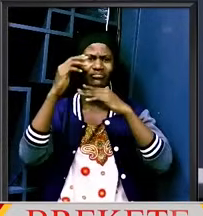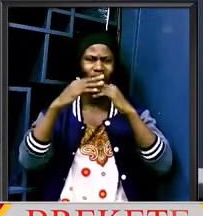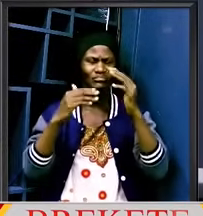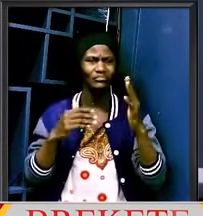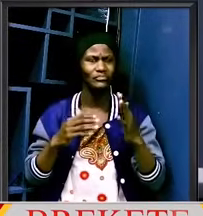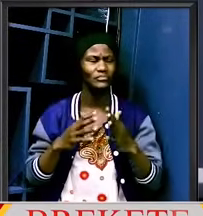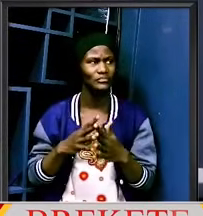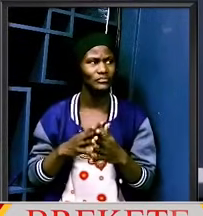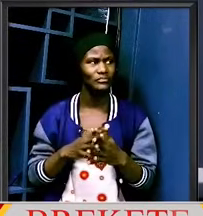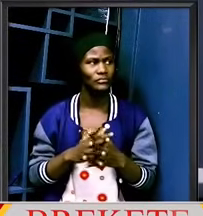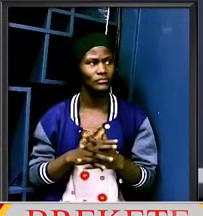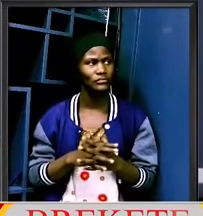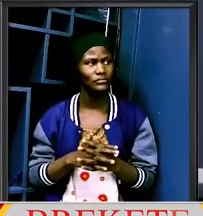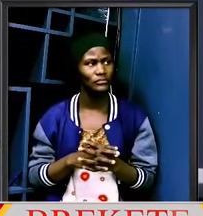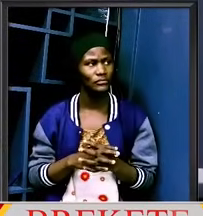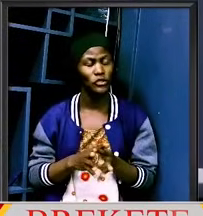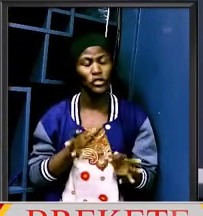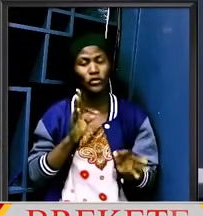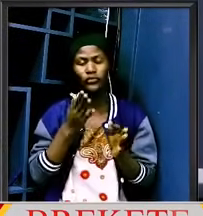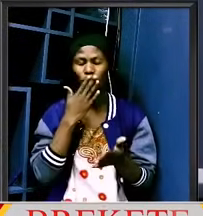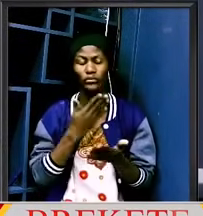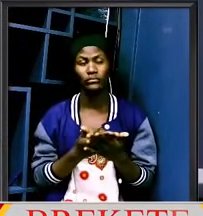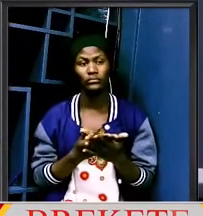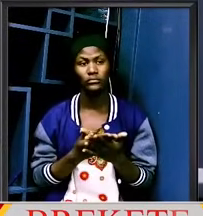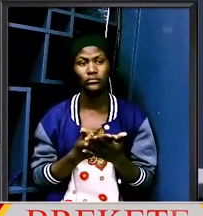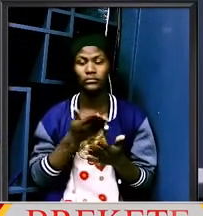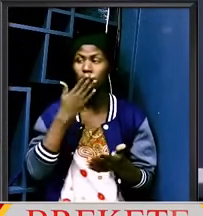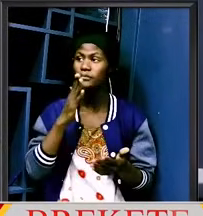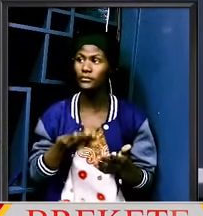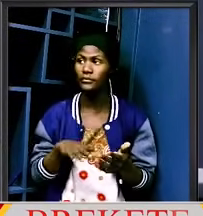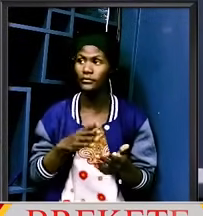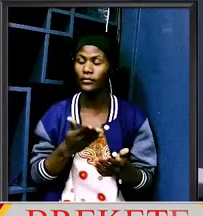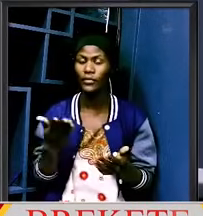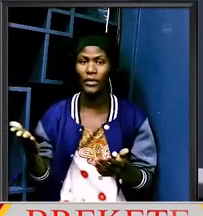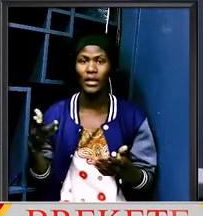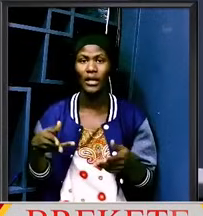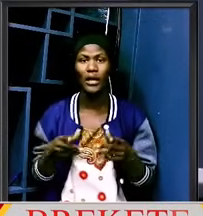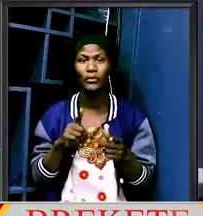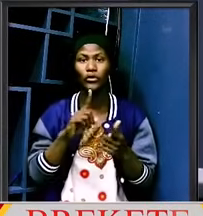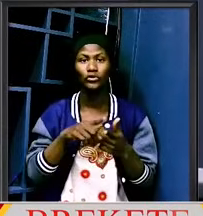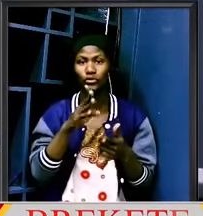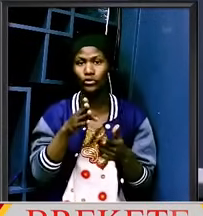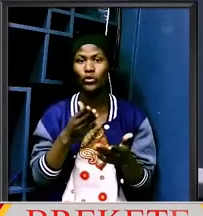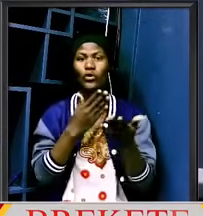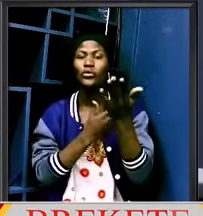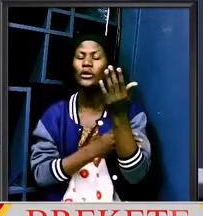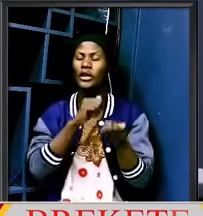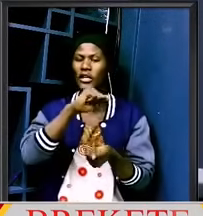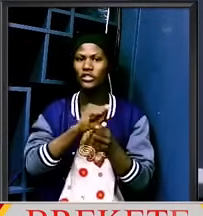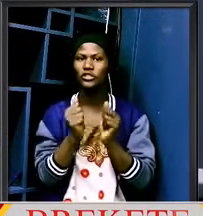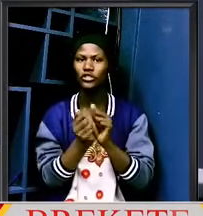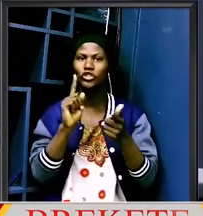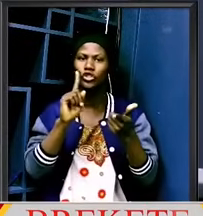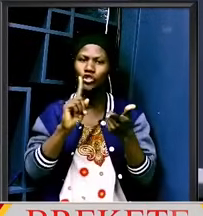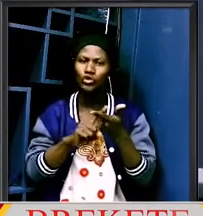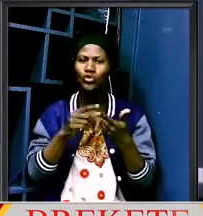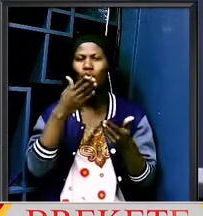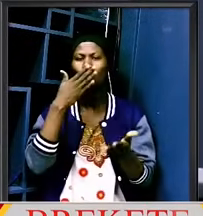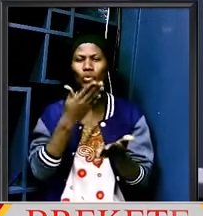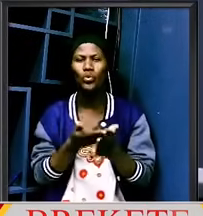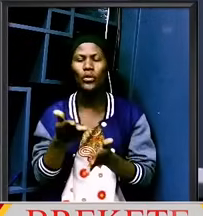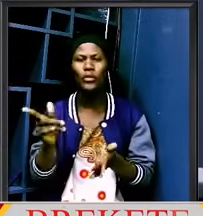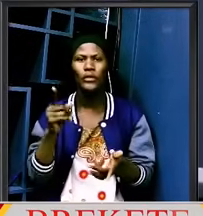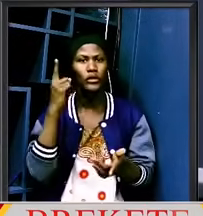places. If you are nice, bad thing happen to you. God can convert it to something positive for